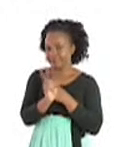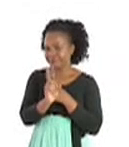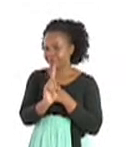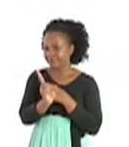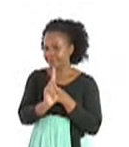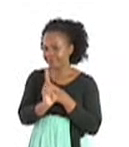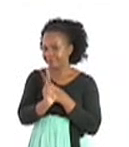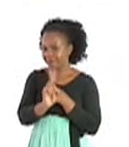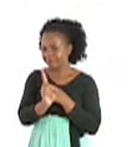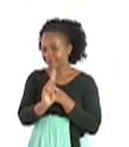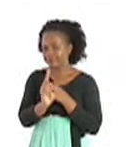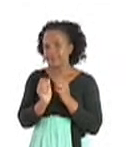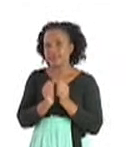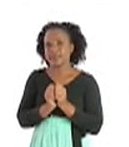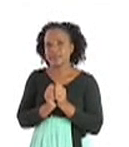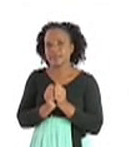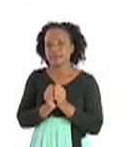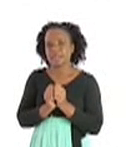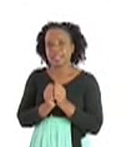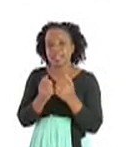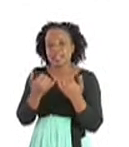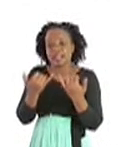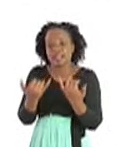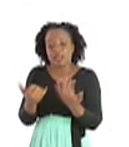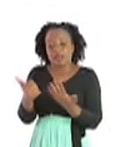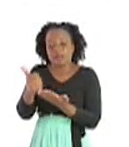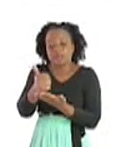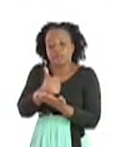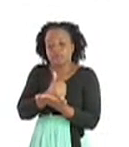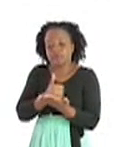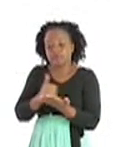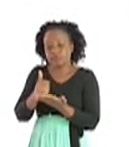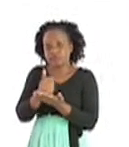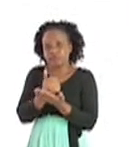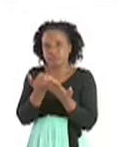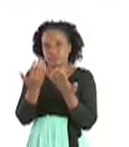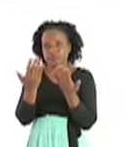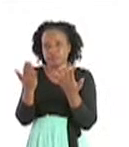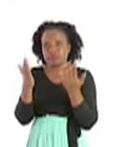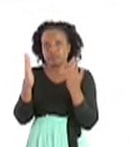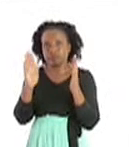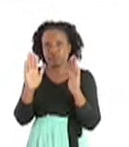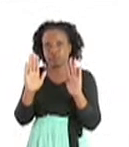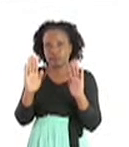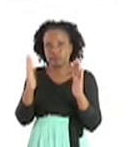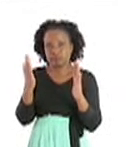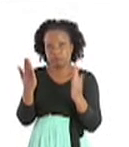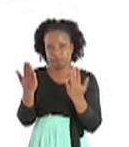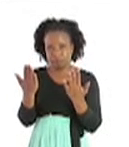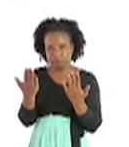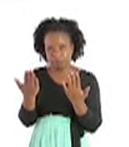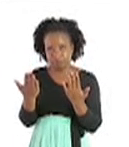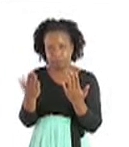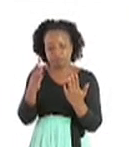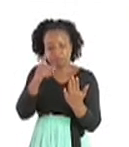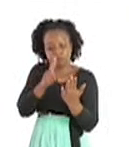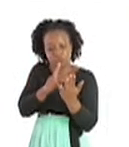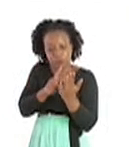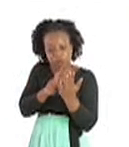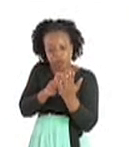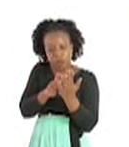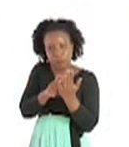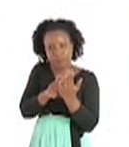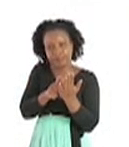are going to take our hand sanitizer and sanitize our hands for